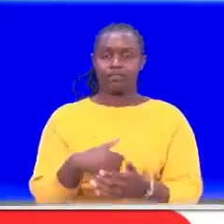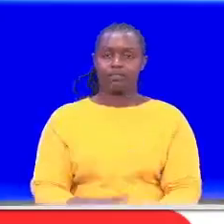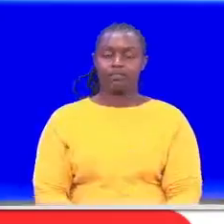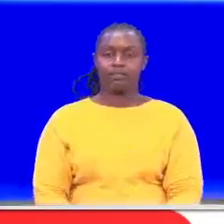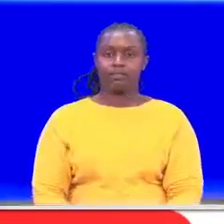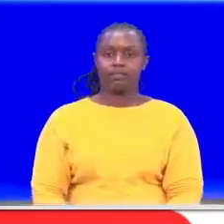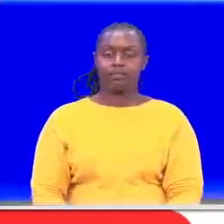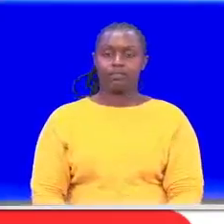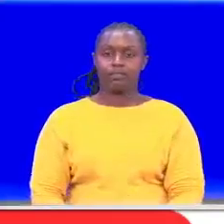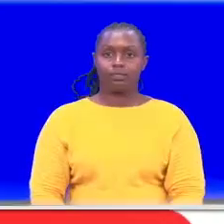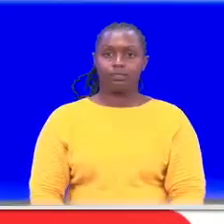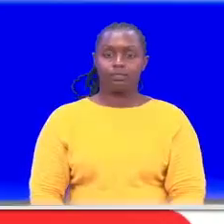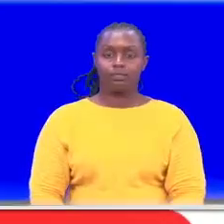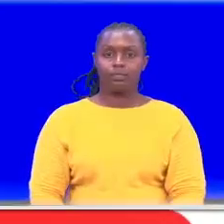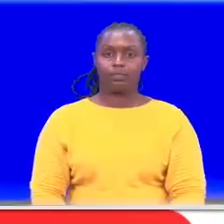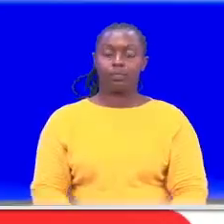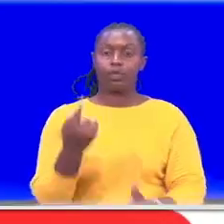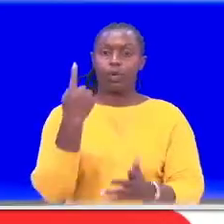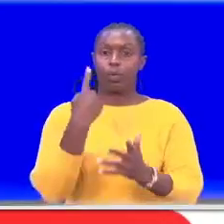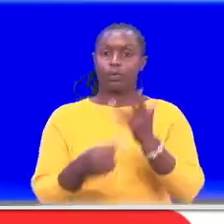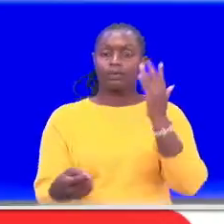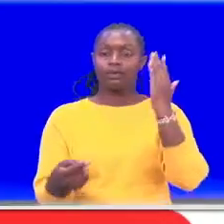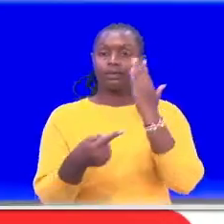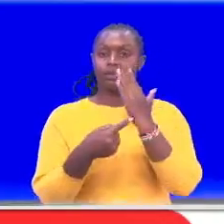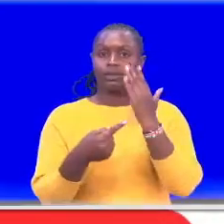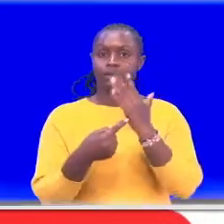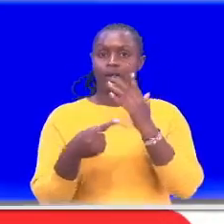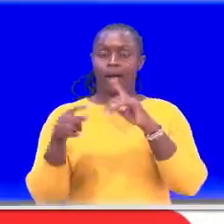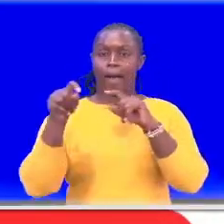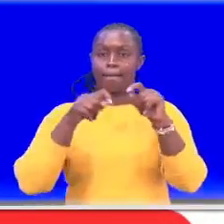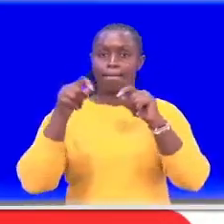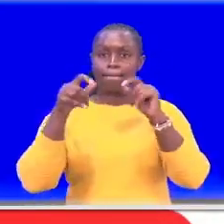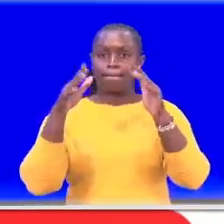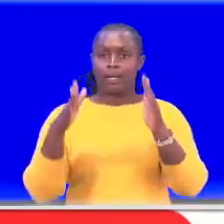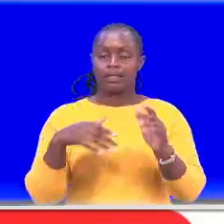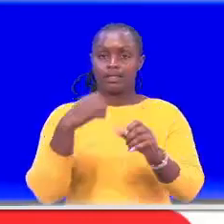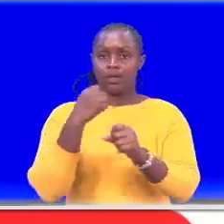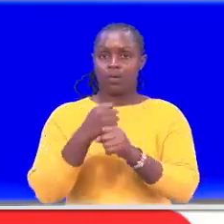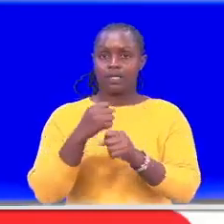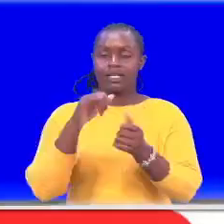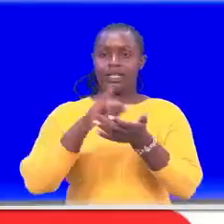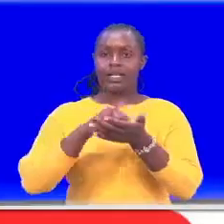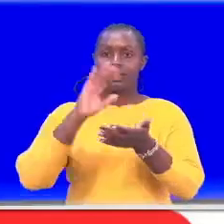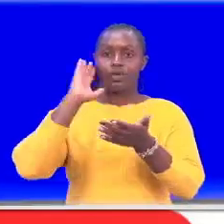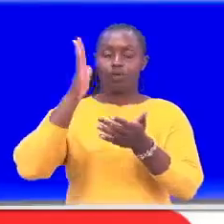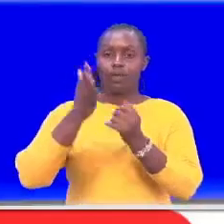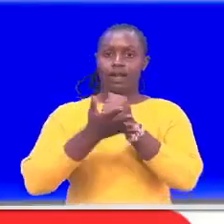And what the digital Chama Manager does is going to be able to enable